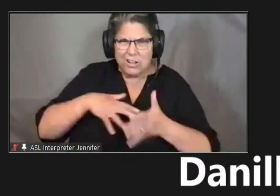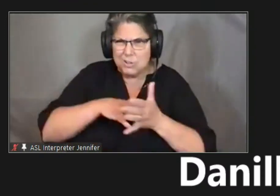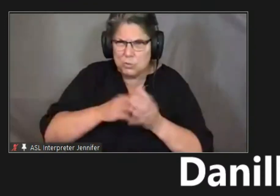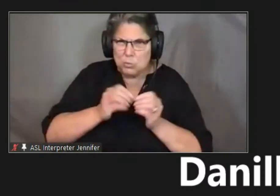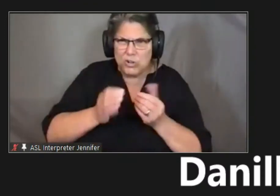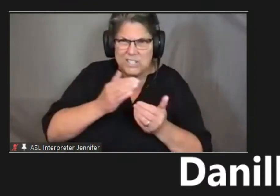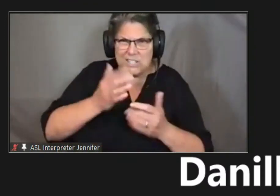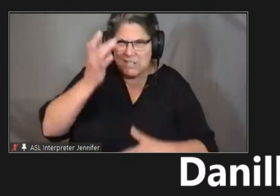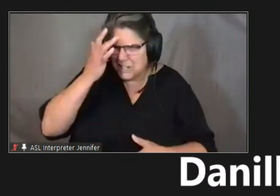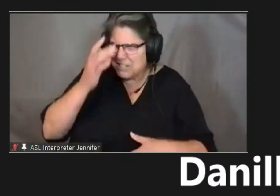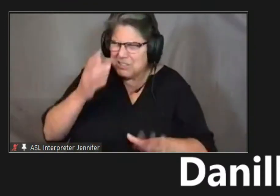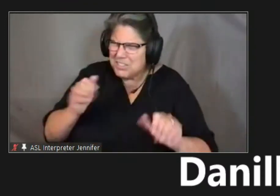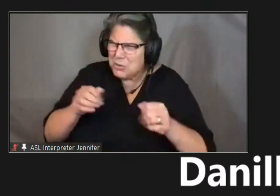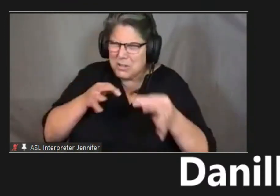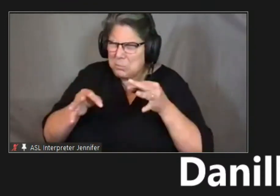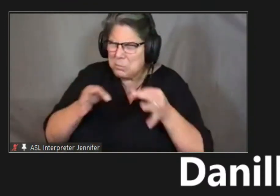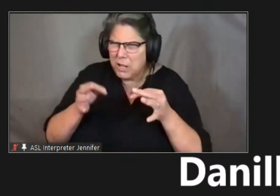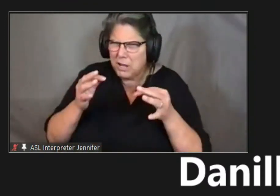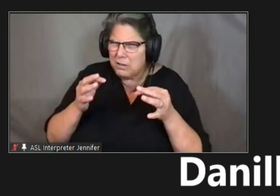is?